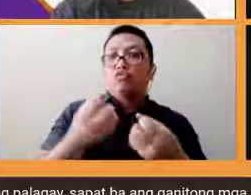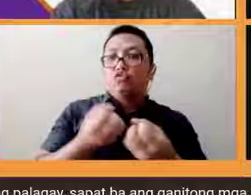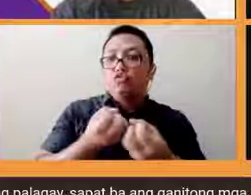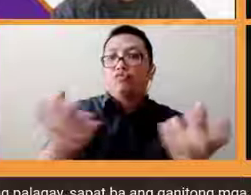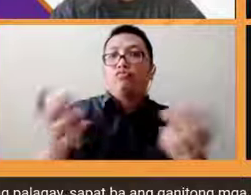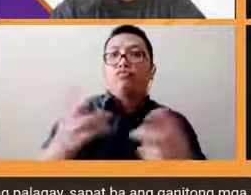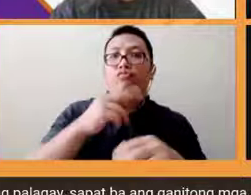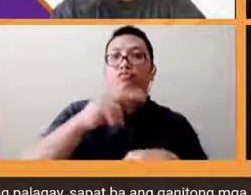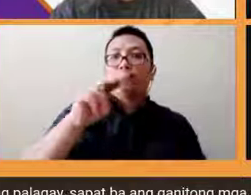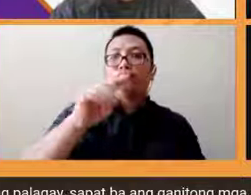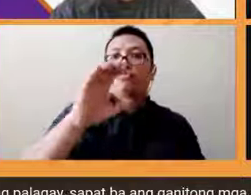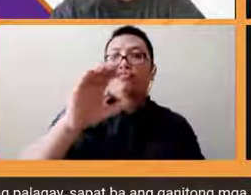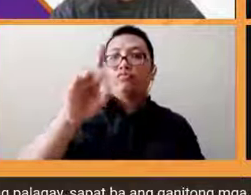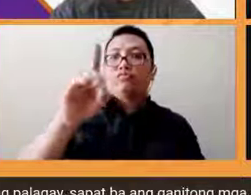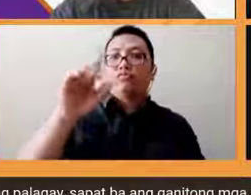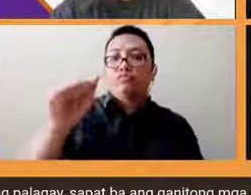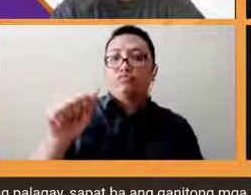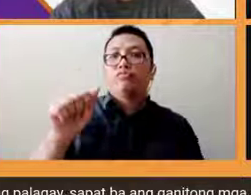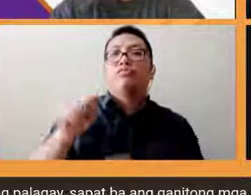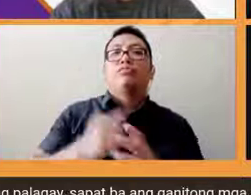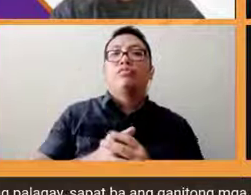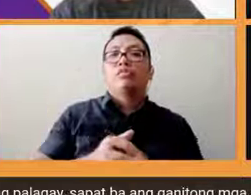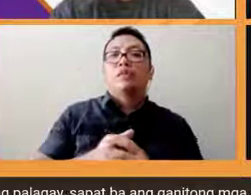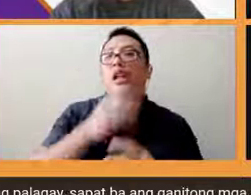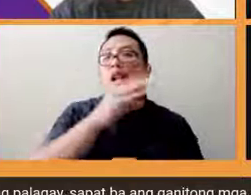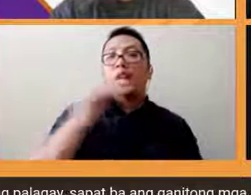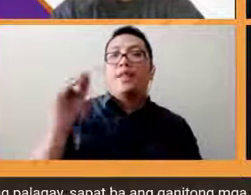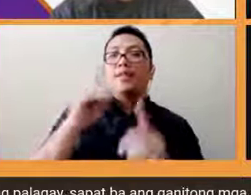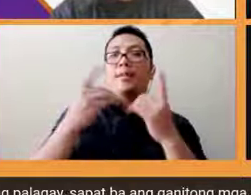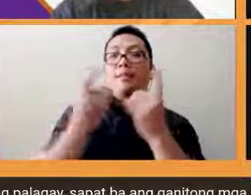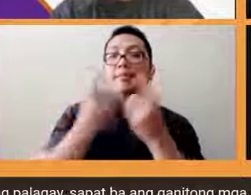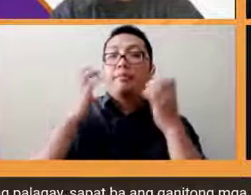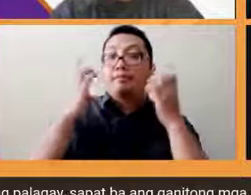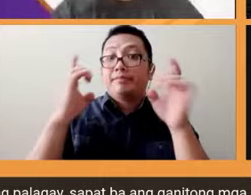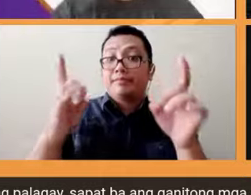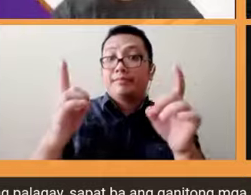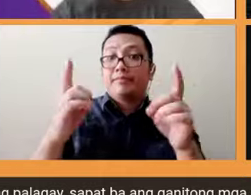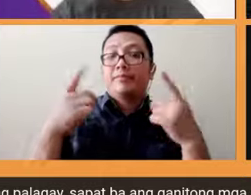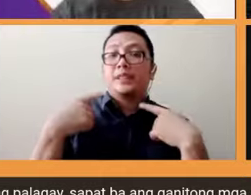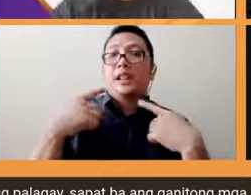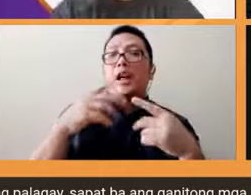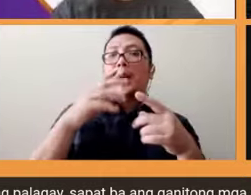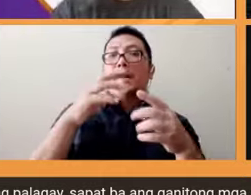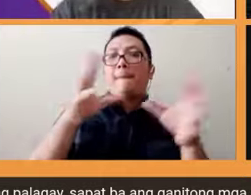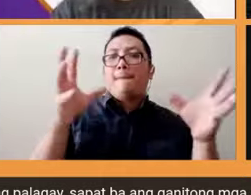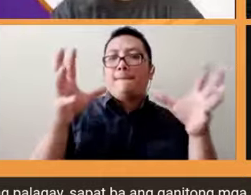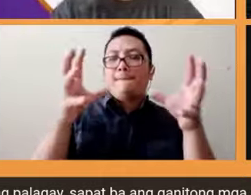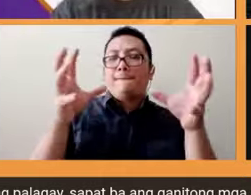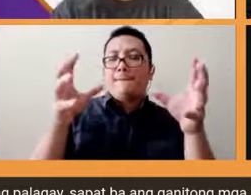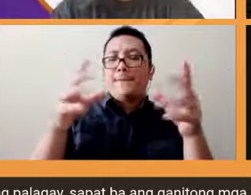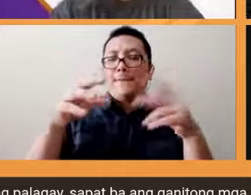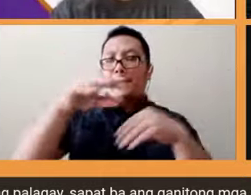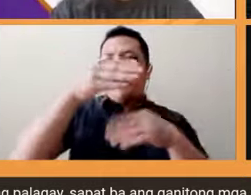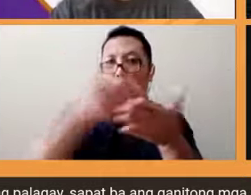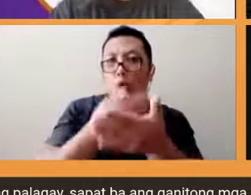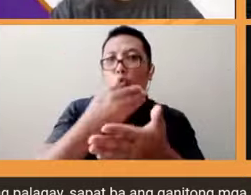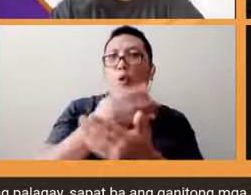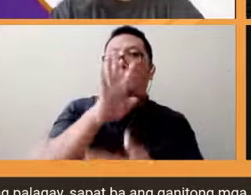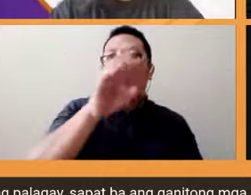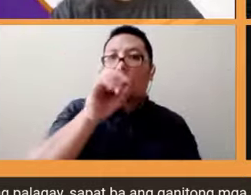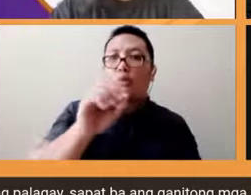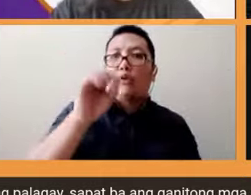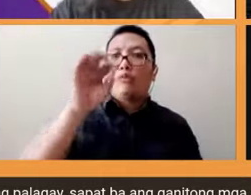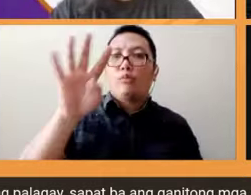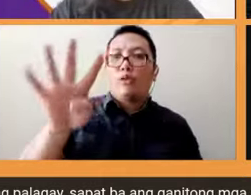Affairs and Department of Health kasi meron na tayong version 4.0 so para mas politically correct term